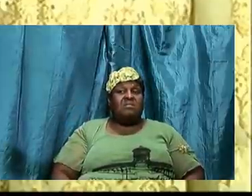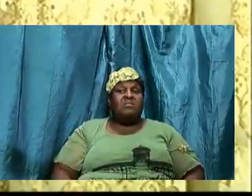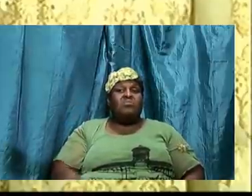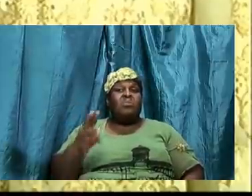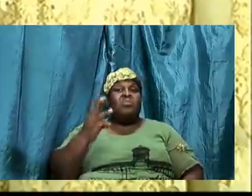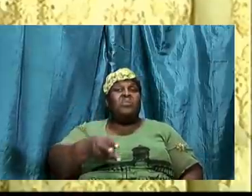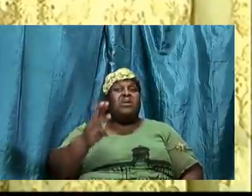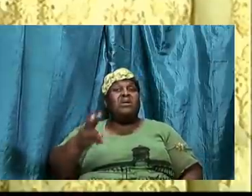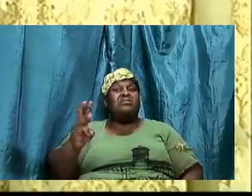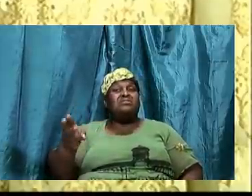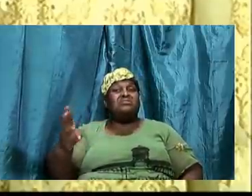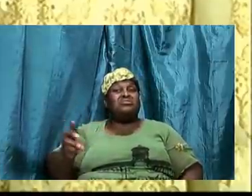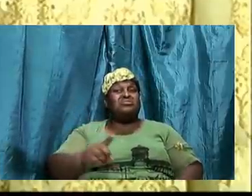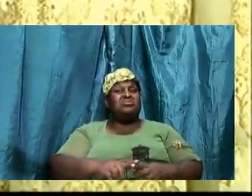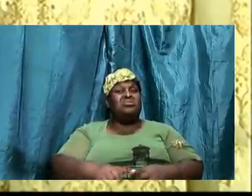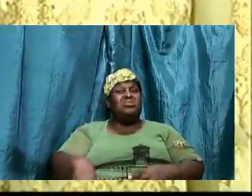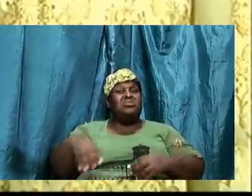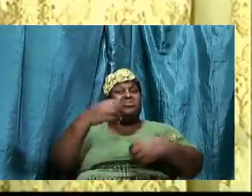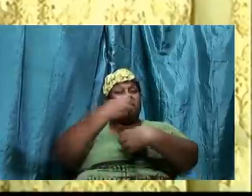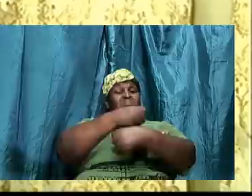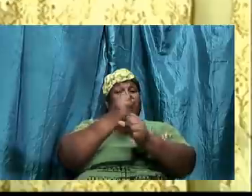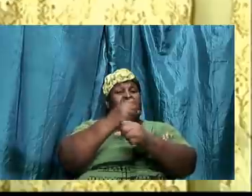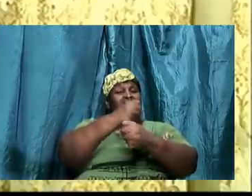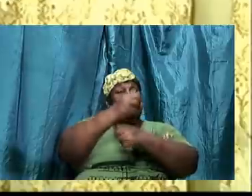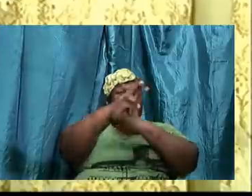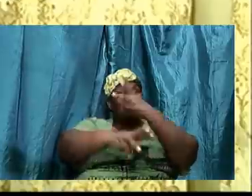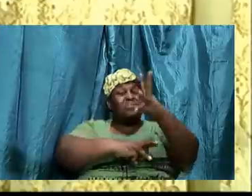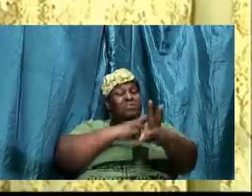witnesses to the creation of the world.